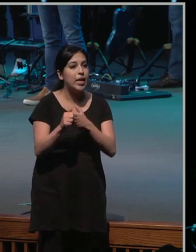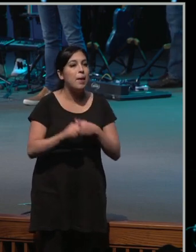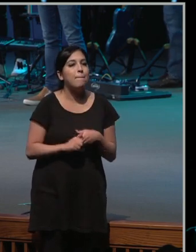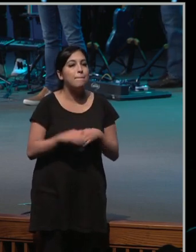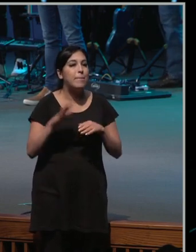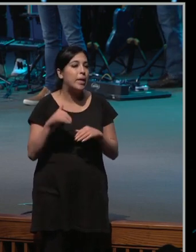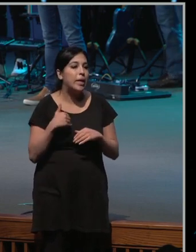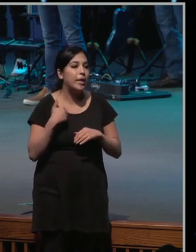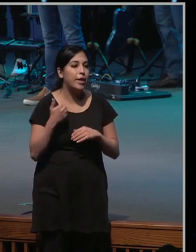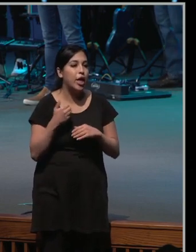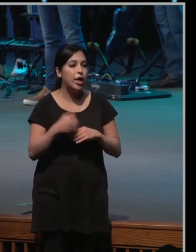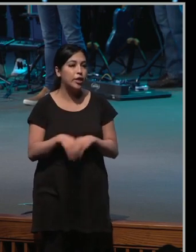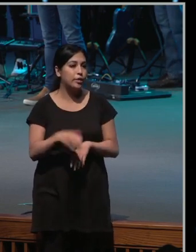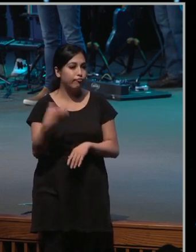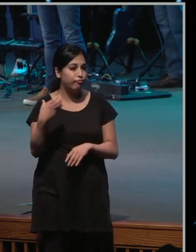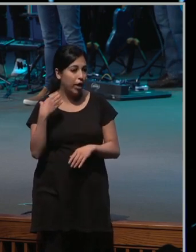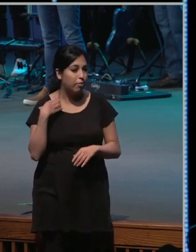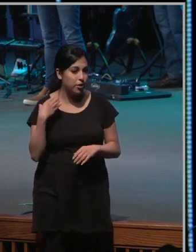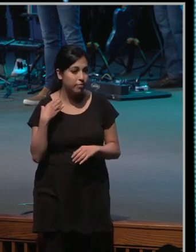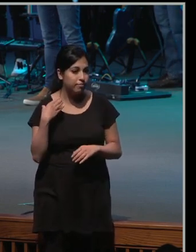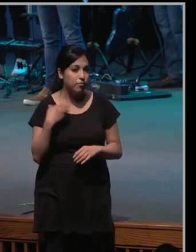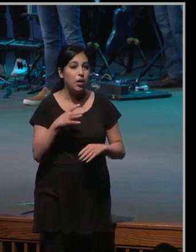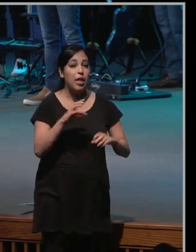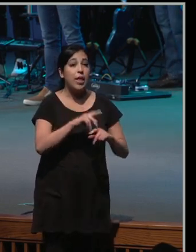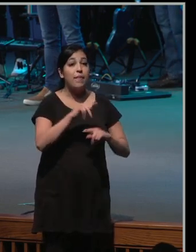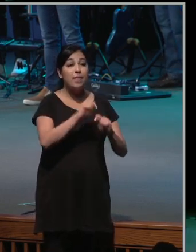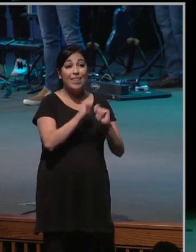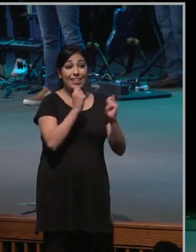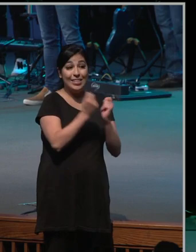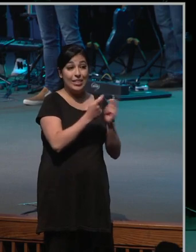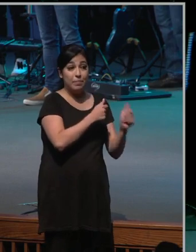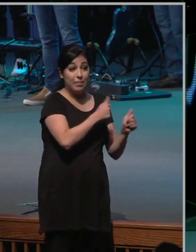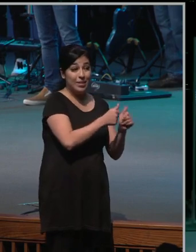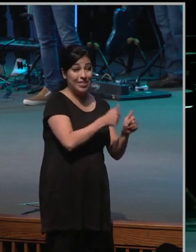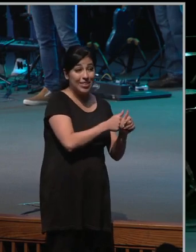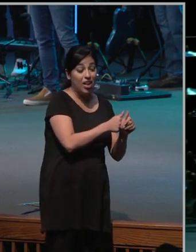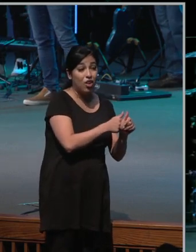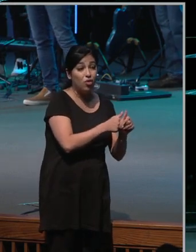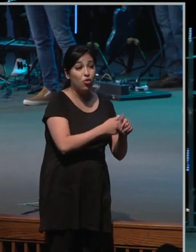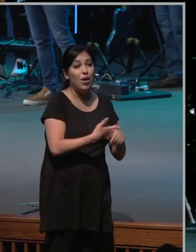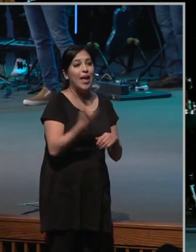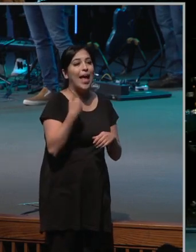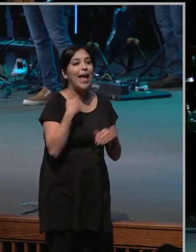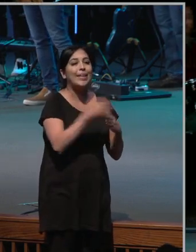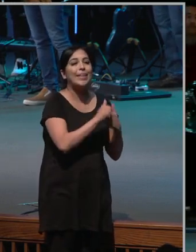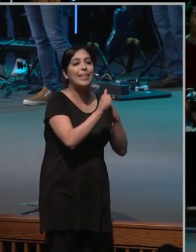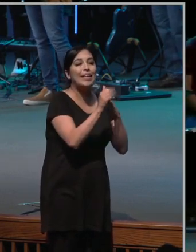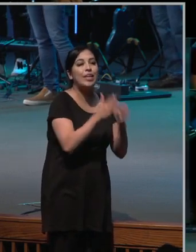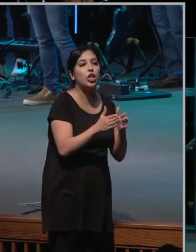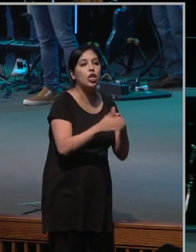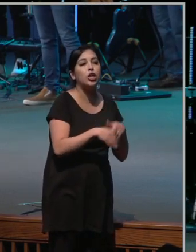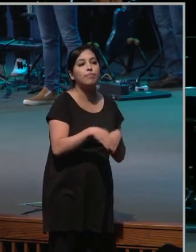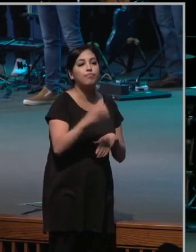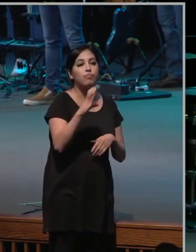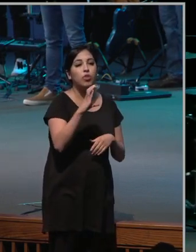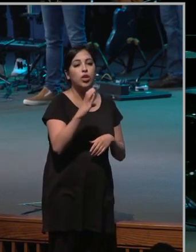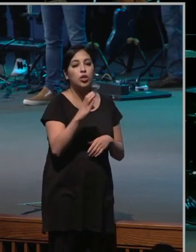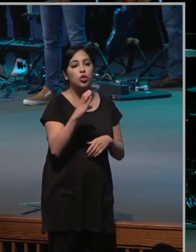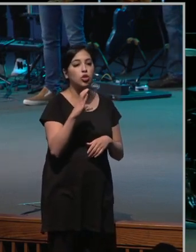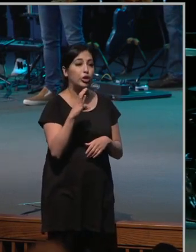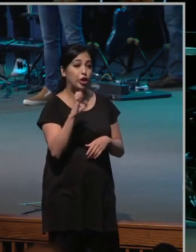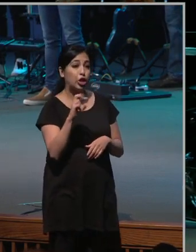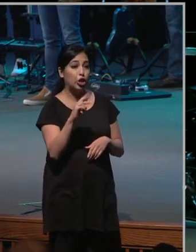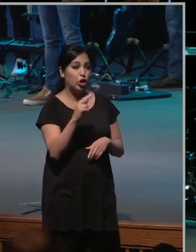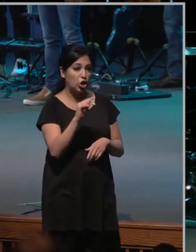captain. The IG team itself was commanded by a colonel. At that time, it was Colonel Judd Blaisdell, who was